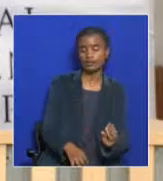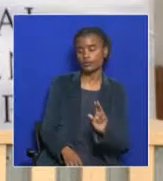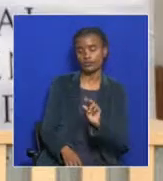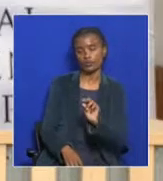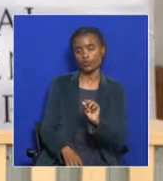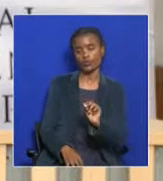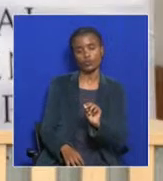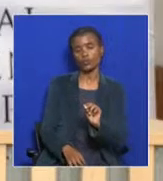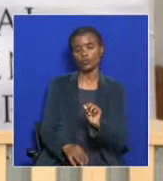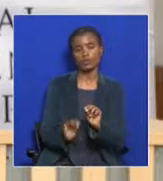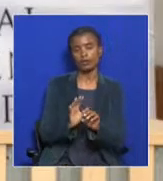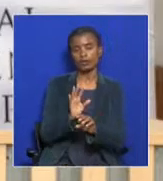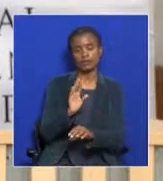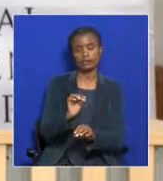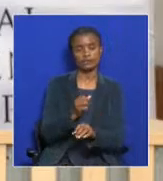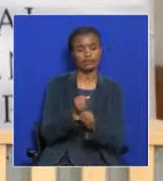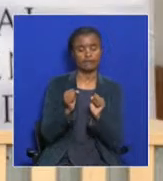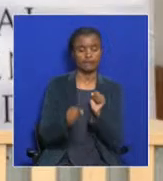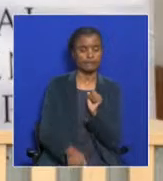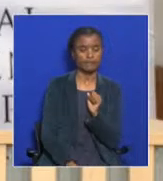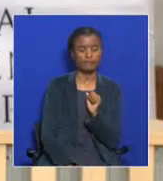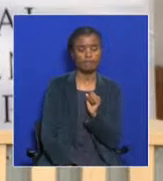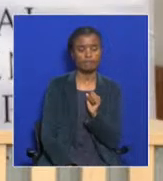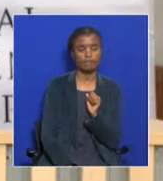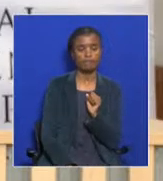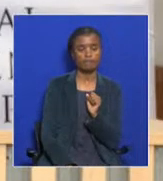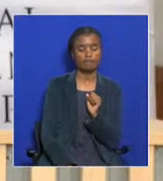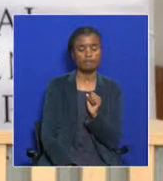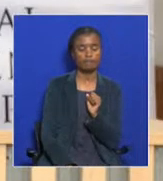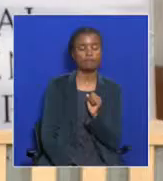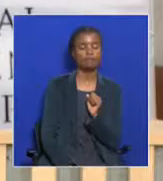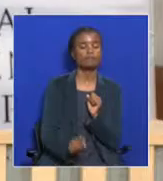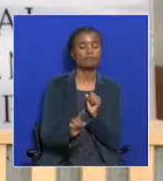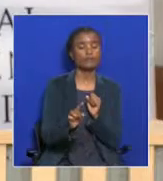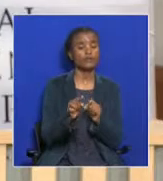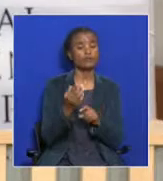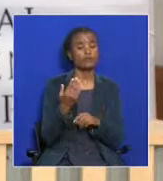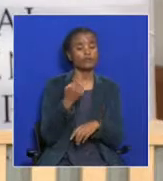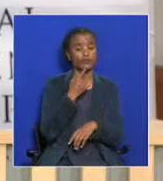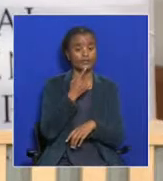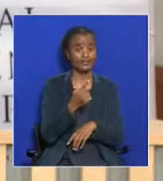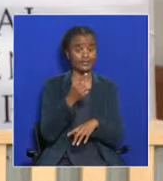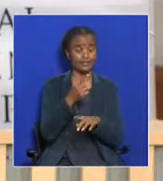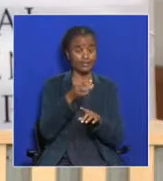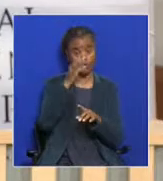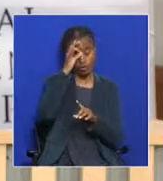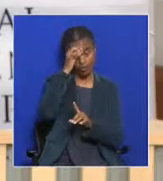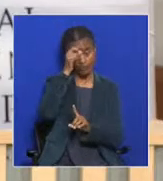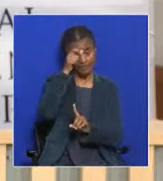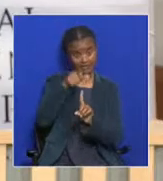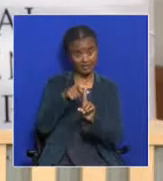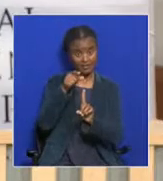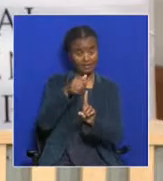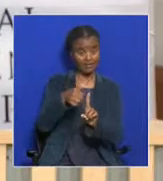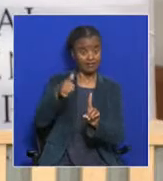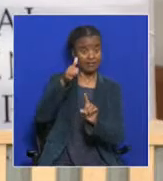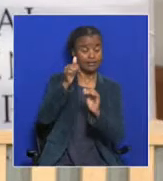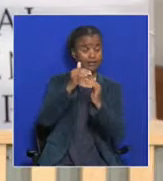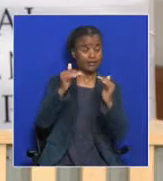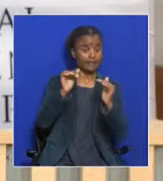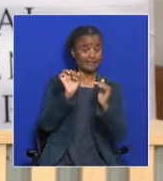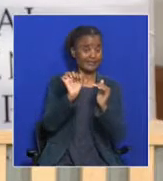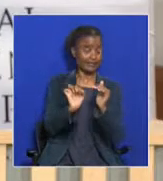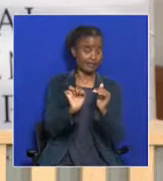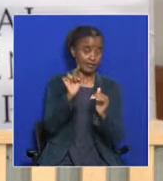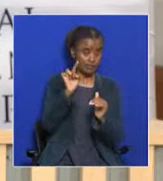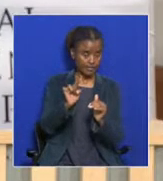you said an officer of his level ought to know, you expect him to know. But this is the same officer